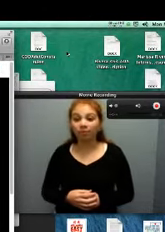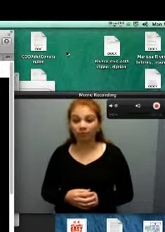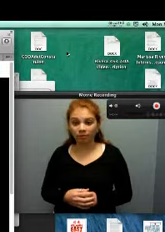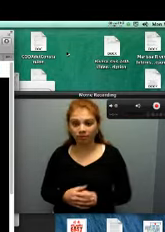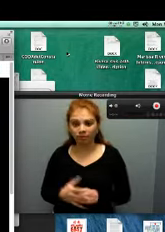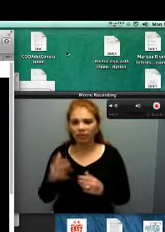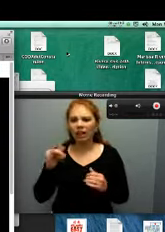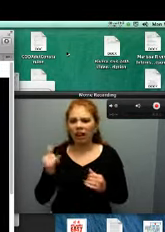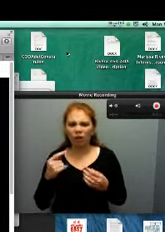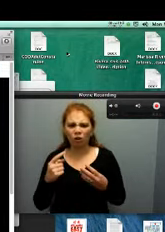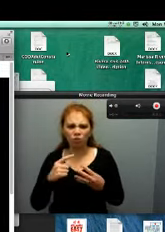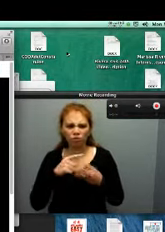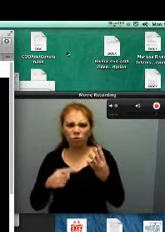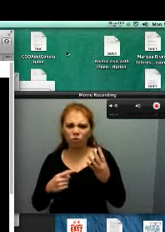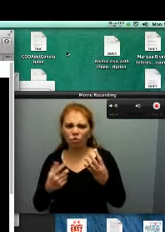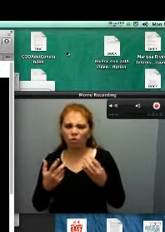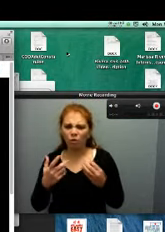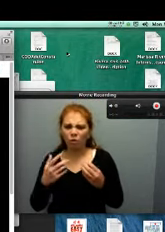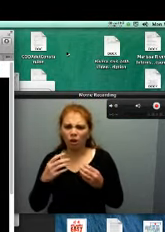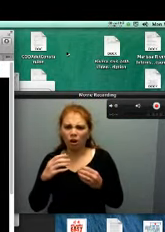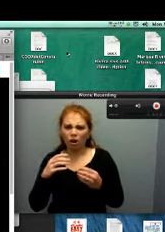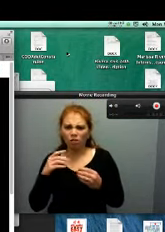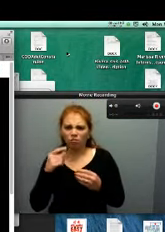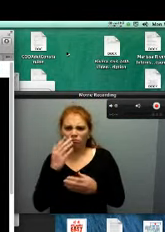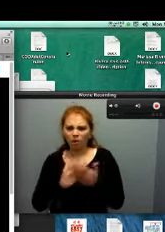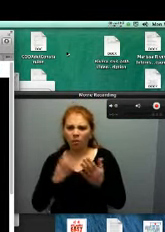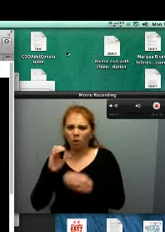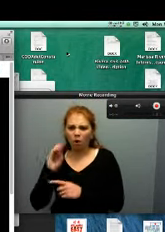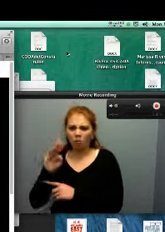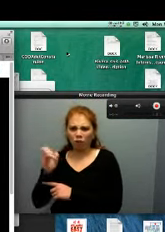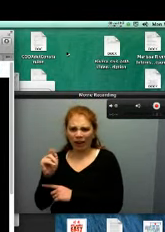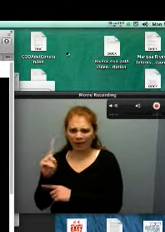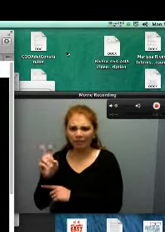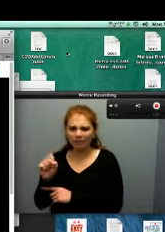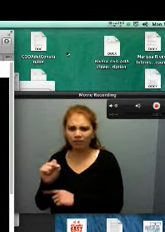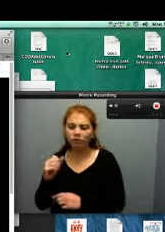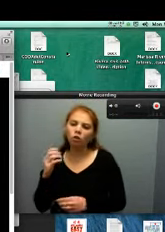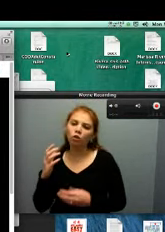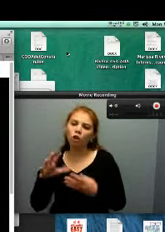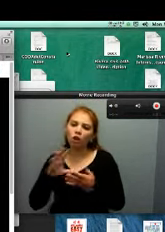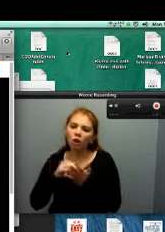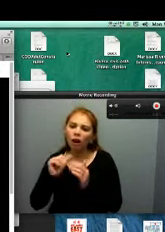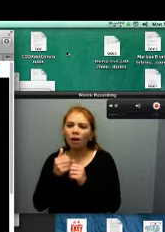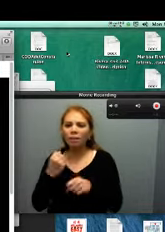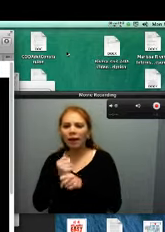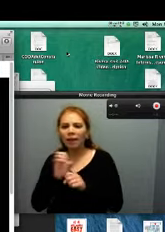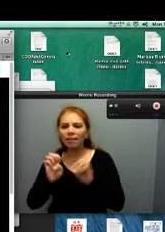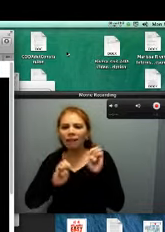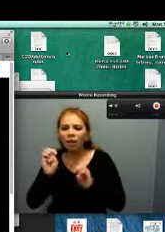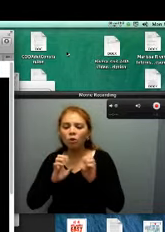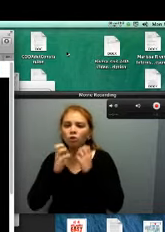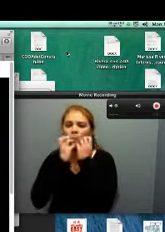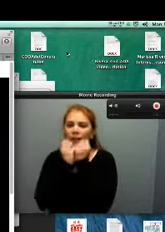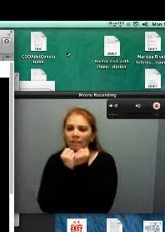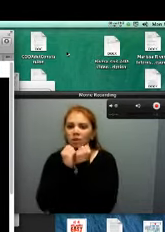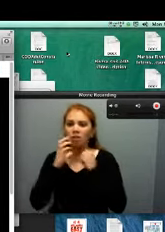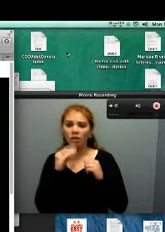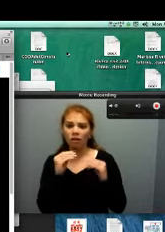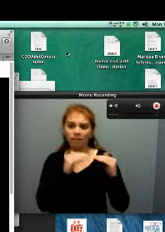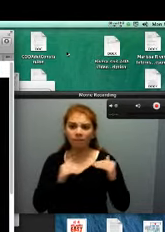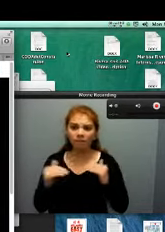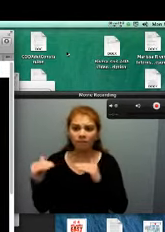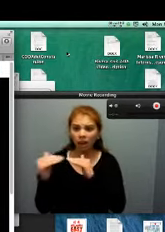There are course objectives. We're going to try to learn different ways where we can make evaluations meaningful and fair.